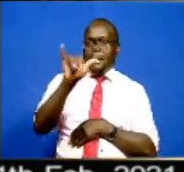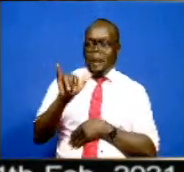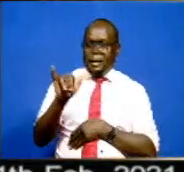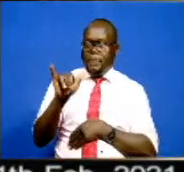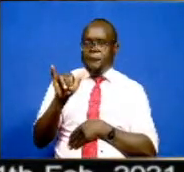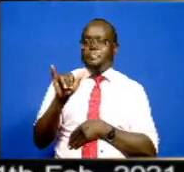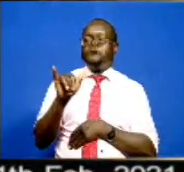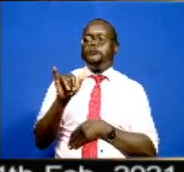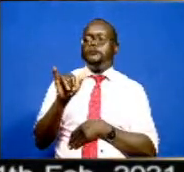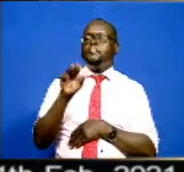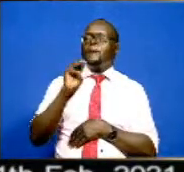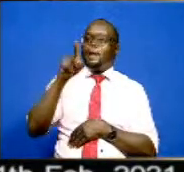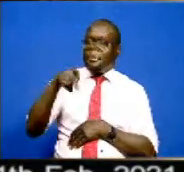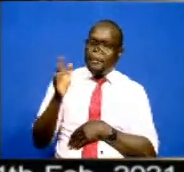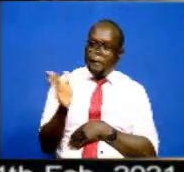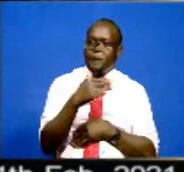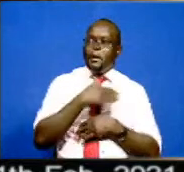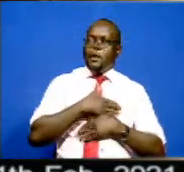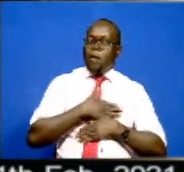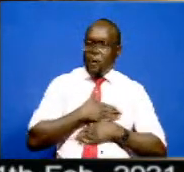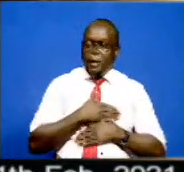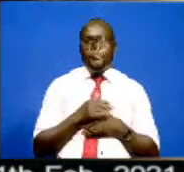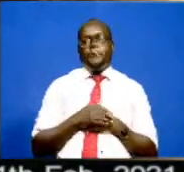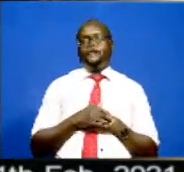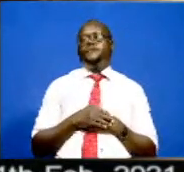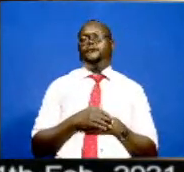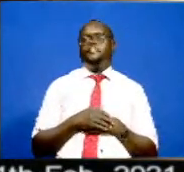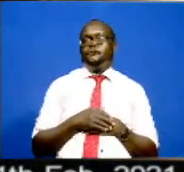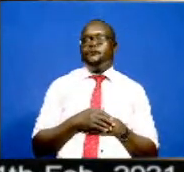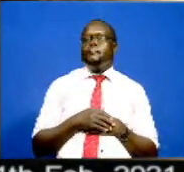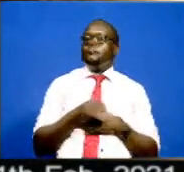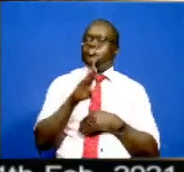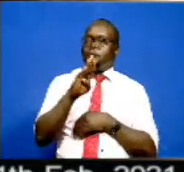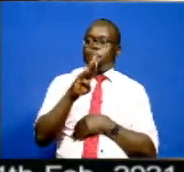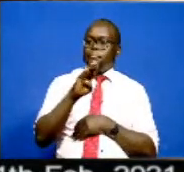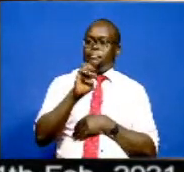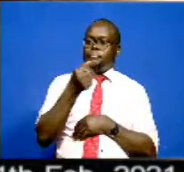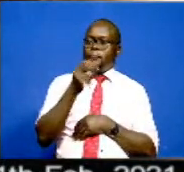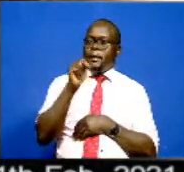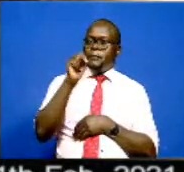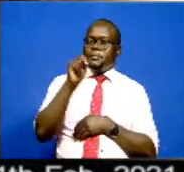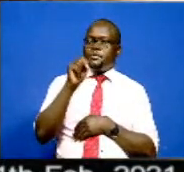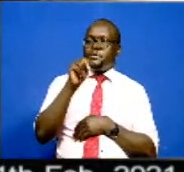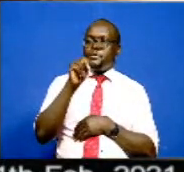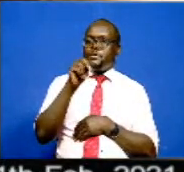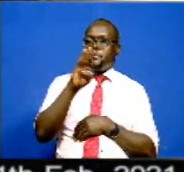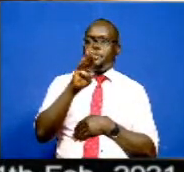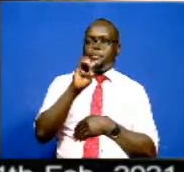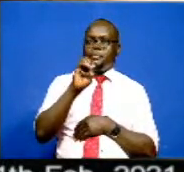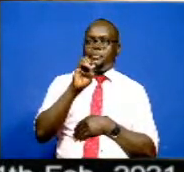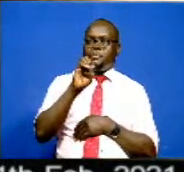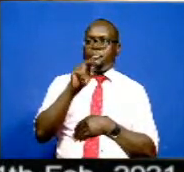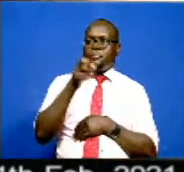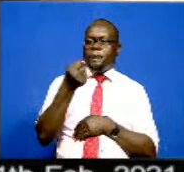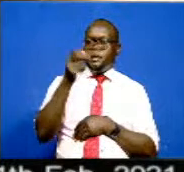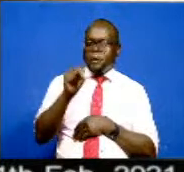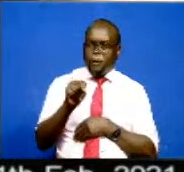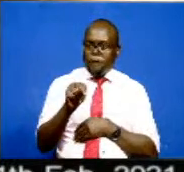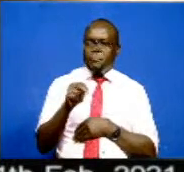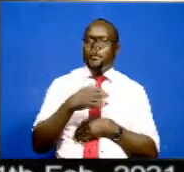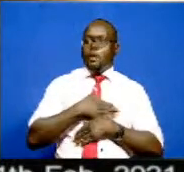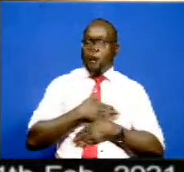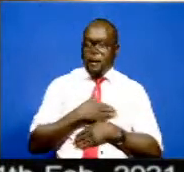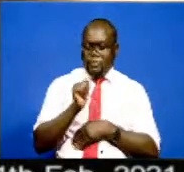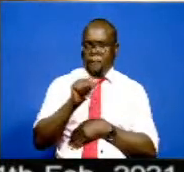Odhiambo Mabona MP, the Honourable Dr. Benson Makali Mulu MP, the Honourable Samuel Onunga